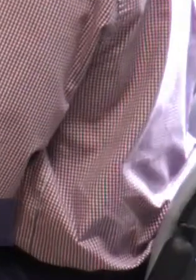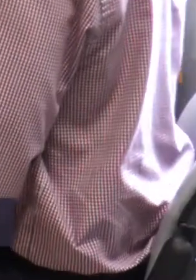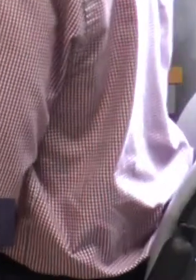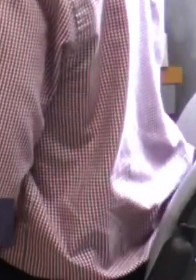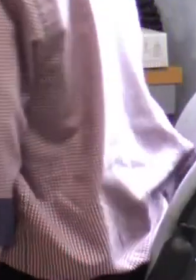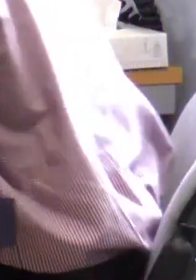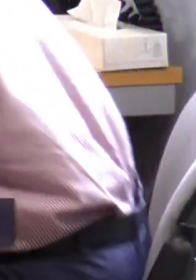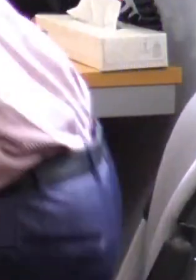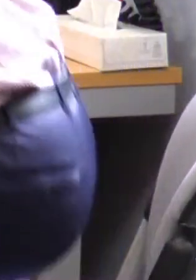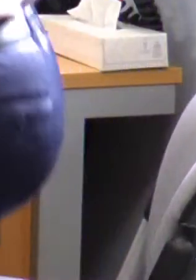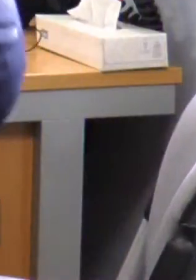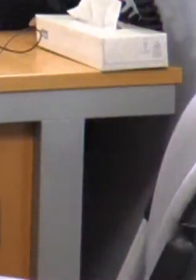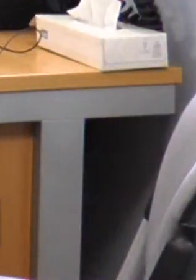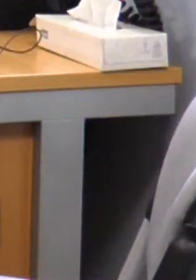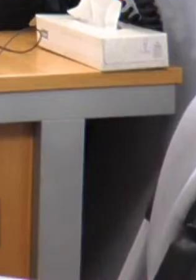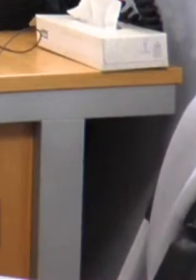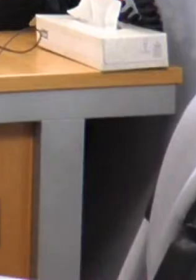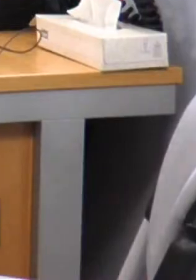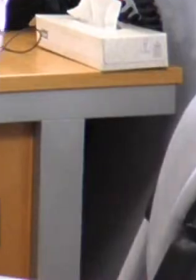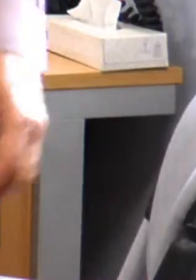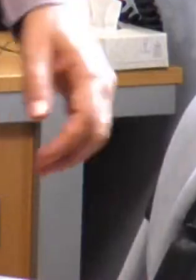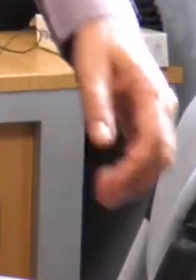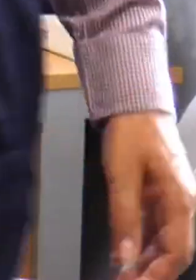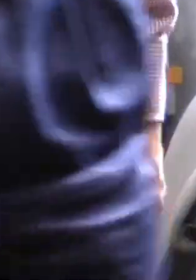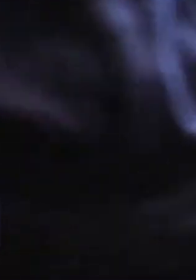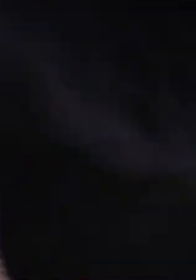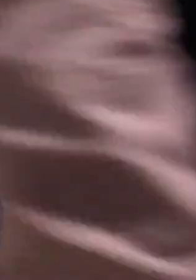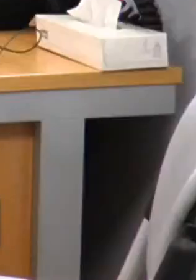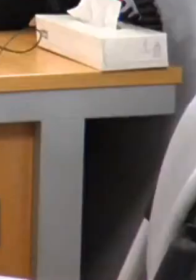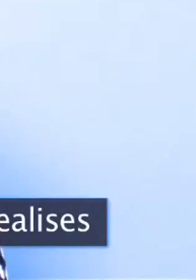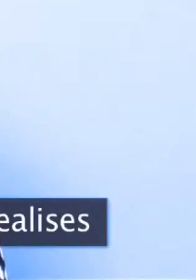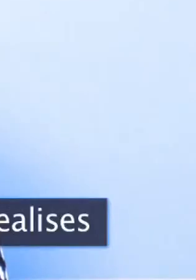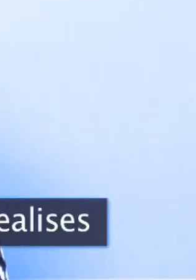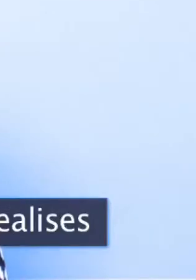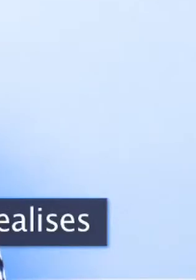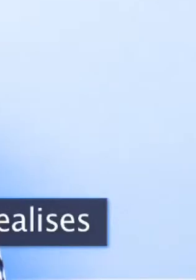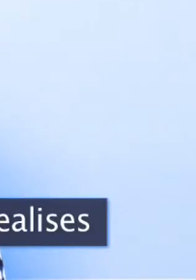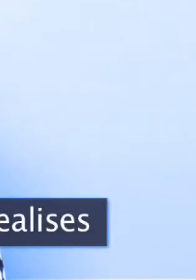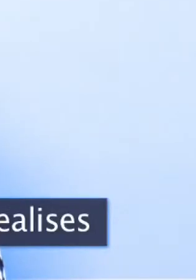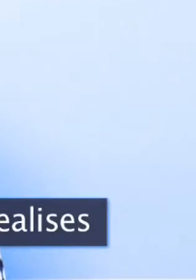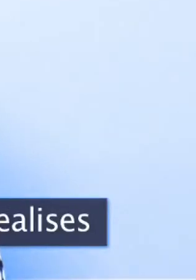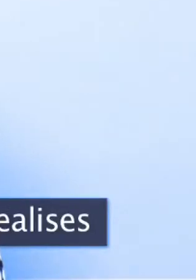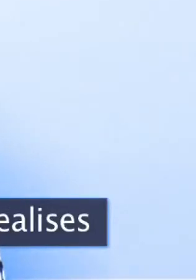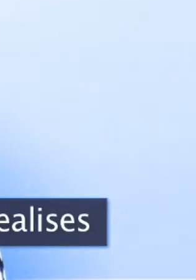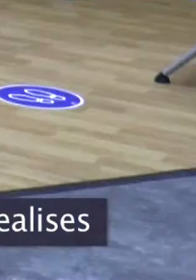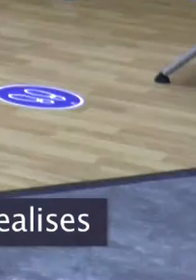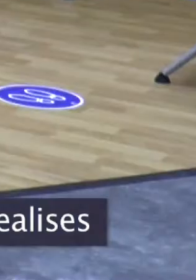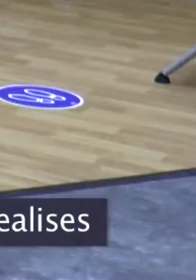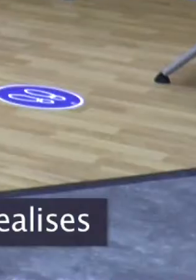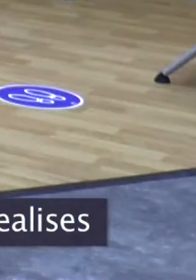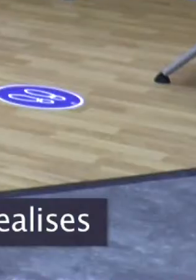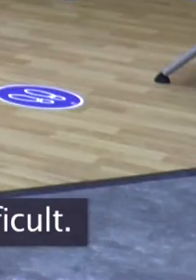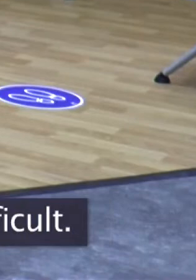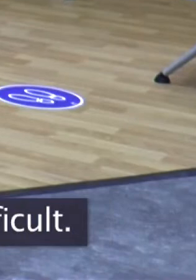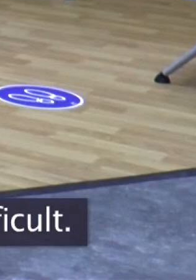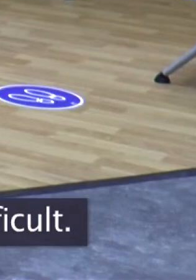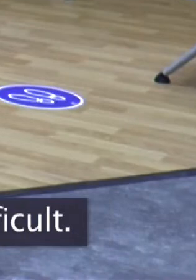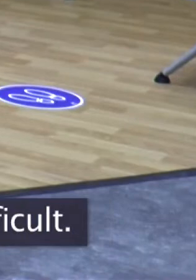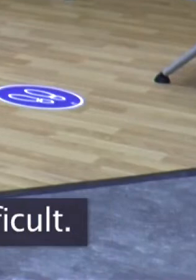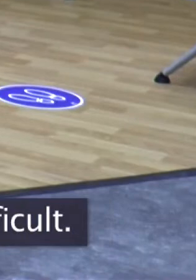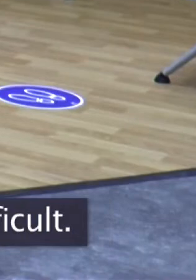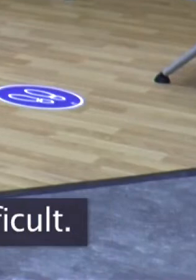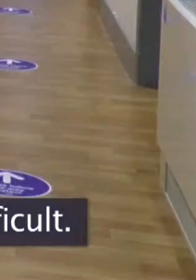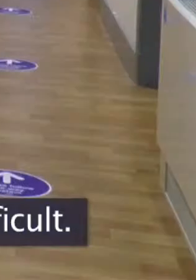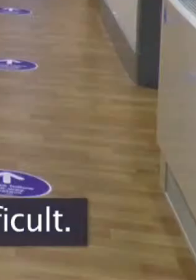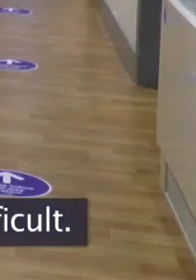normal, or as near normal as we could under the circumstances, primary care service. The last 18 months have been challenging, everybody realises that, but